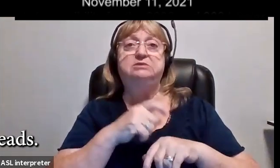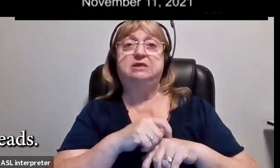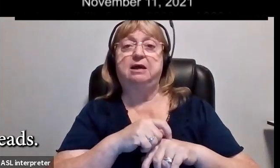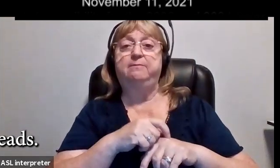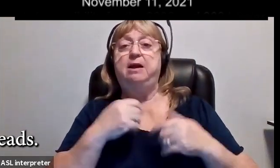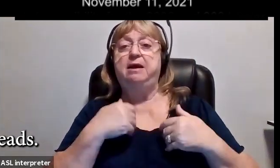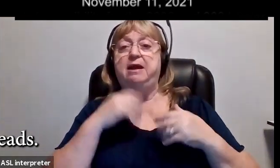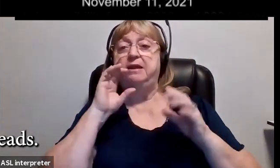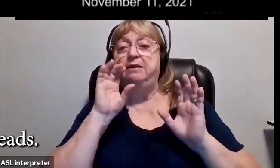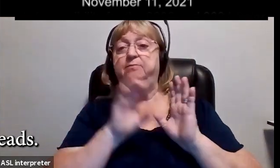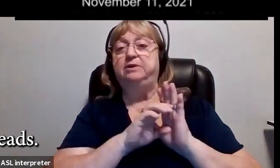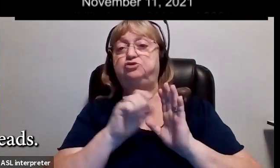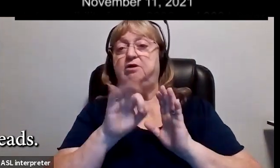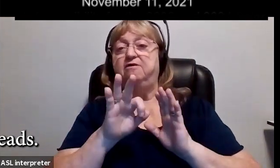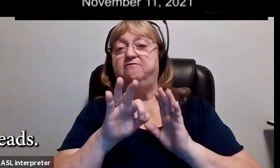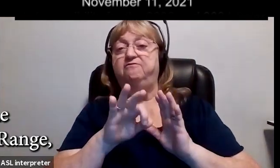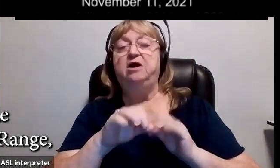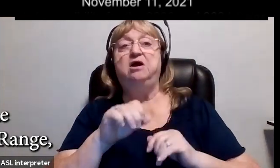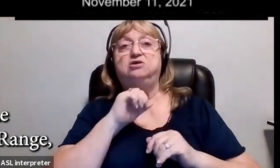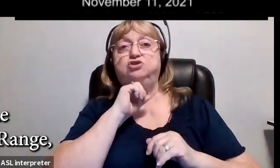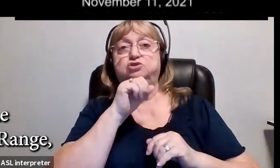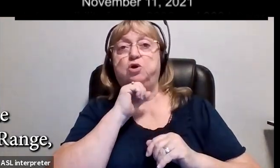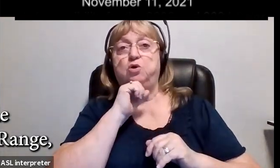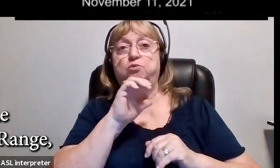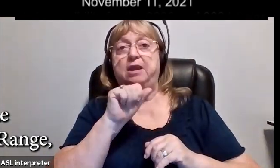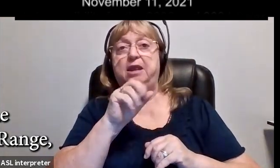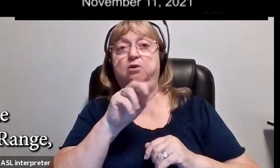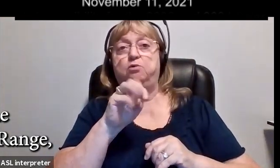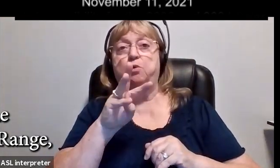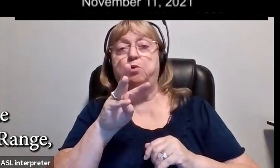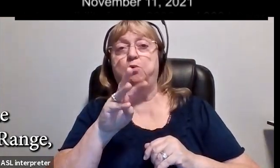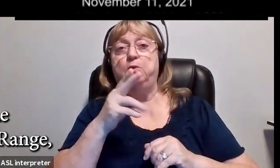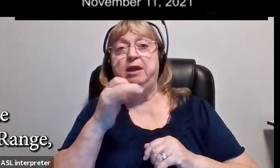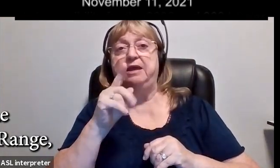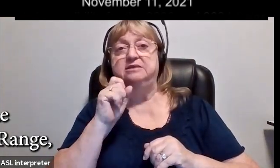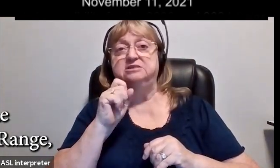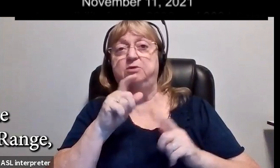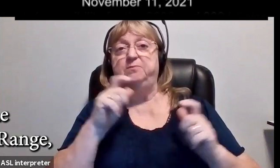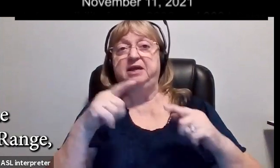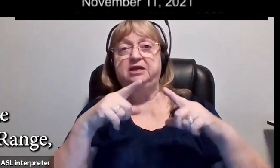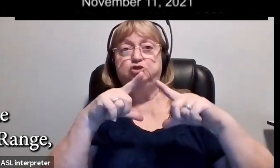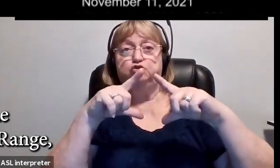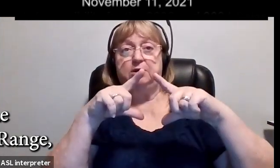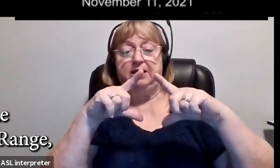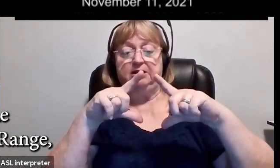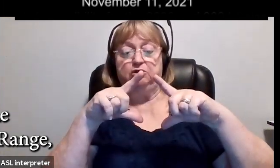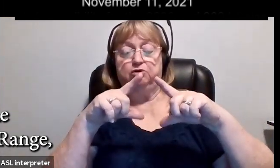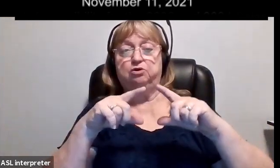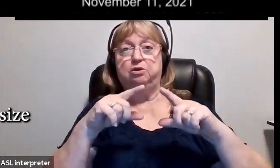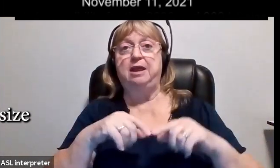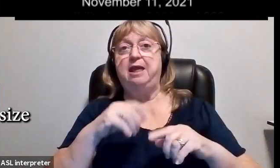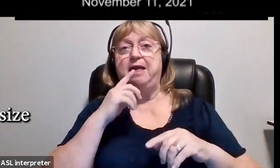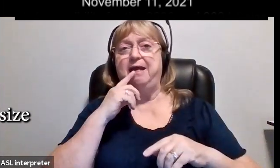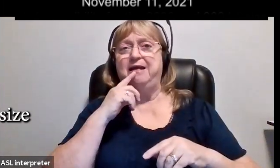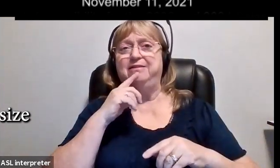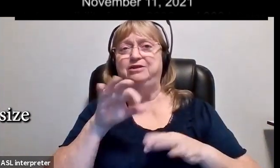a picture of stone arrowheads. They're big and triangular. And the automatic description said mountain range